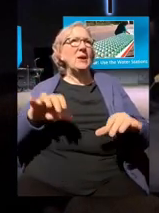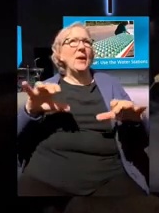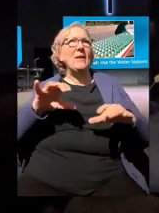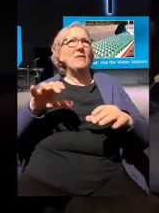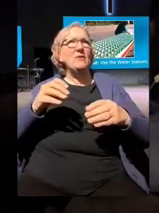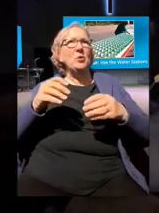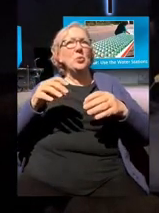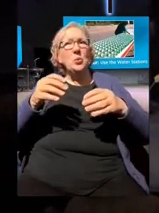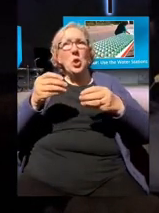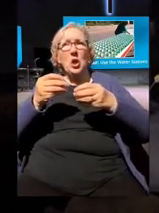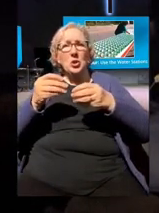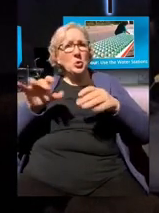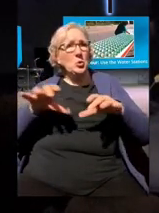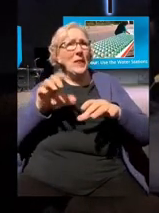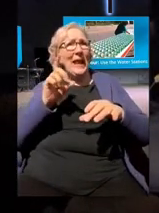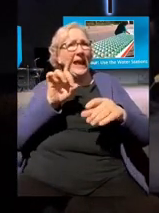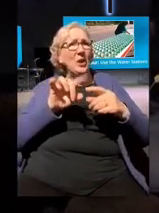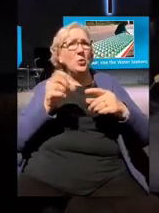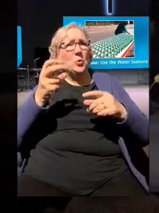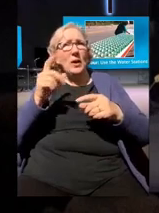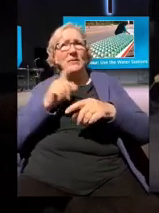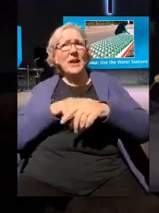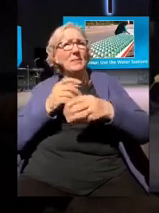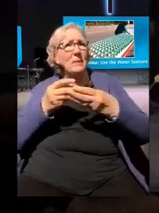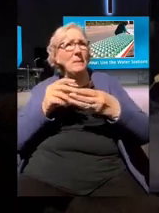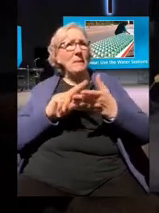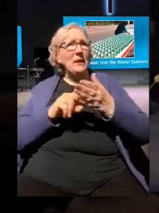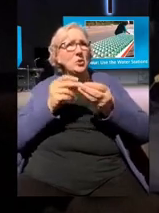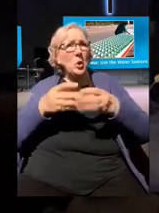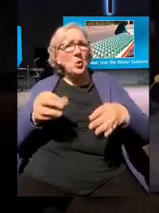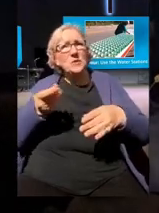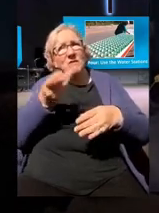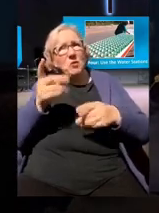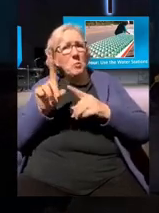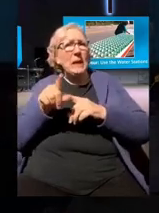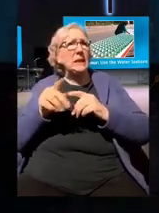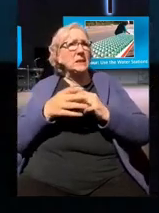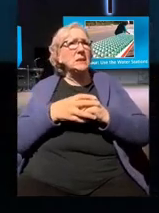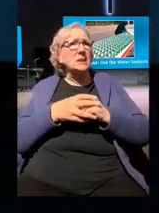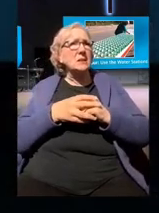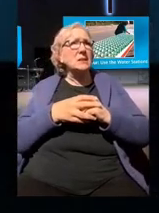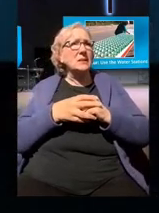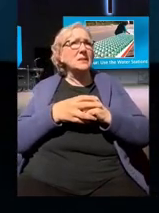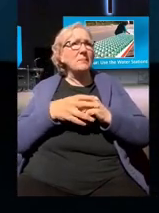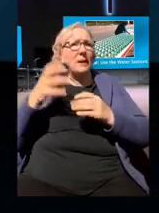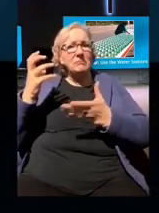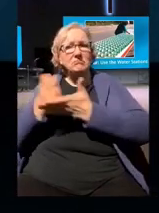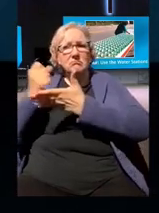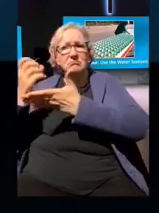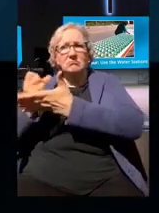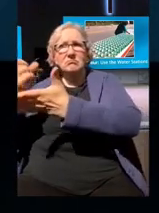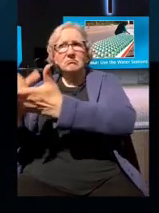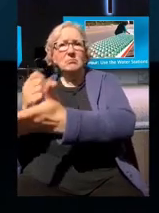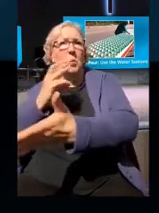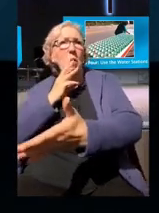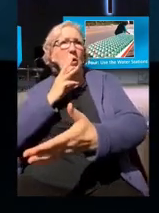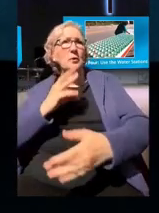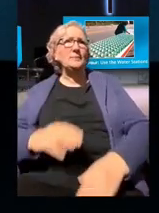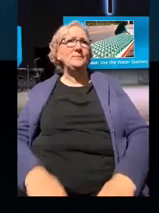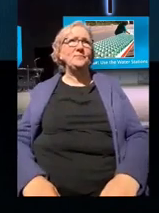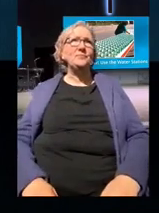in your race by stopping and taking advantage of these water stations. But of course, if you